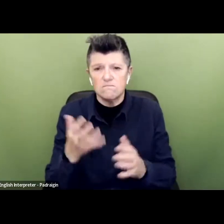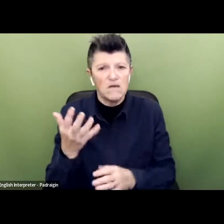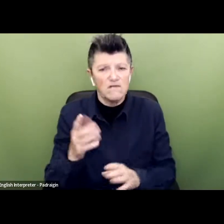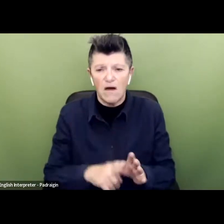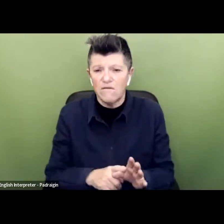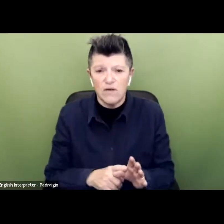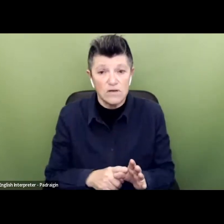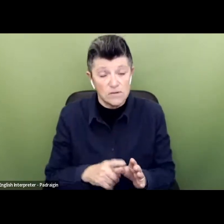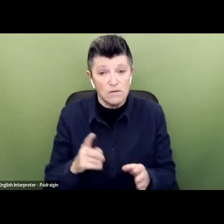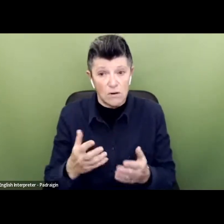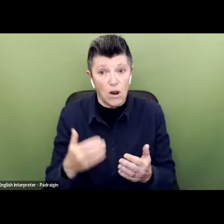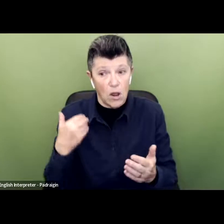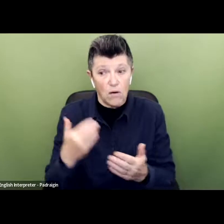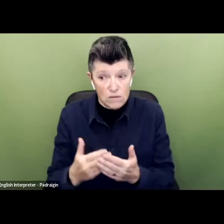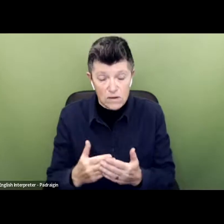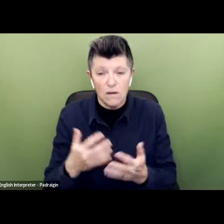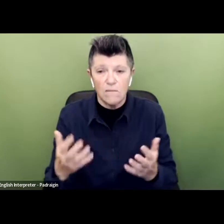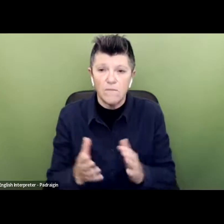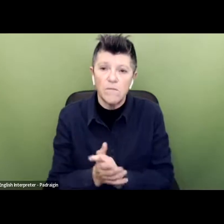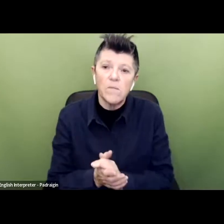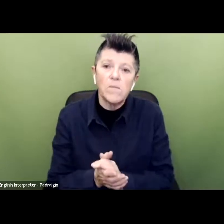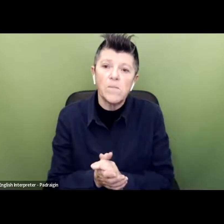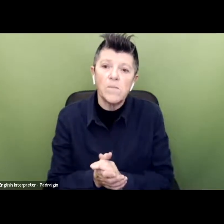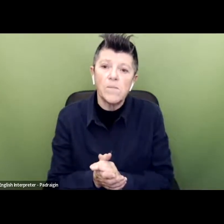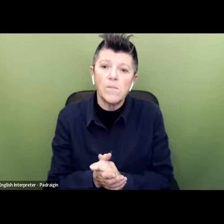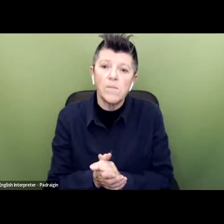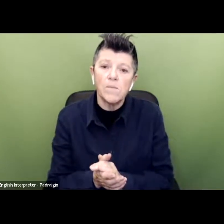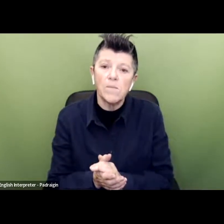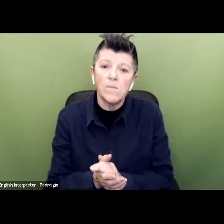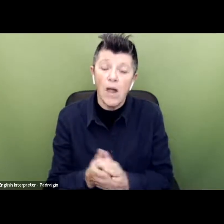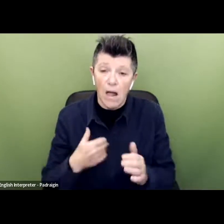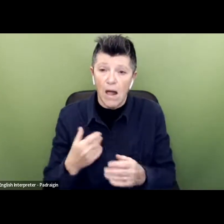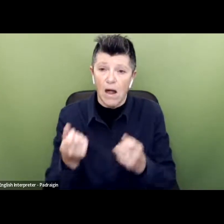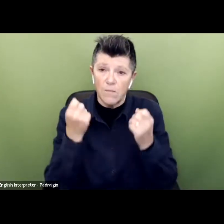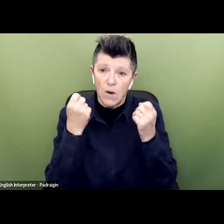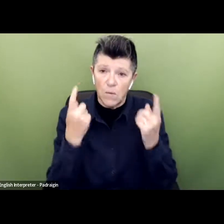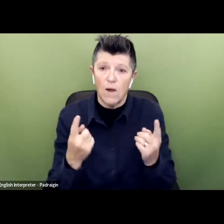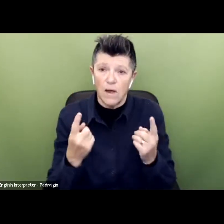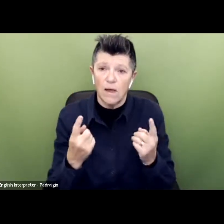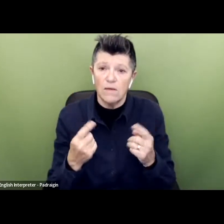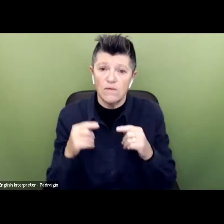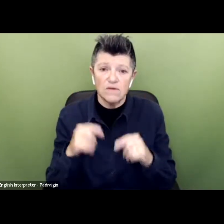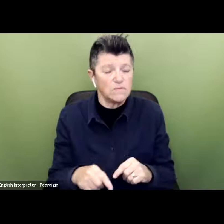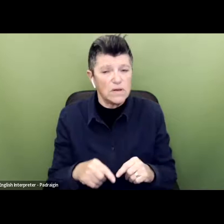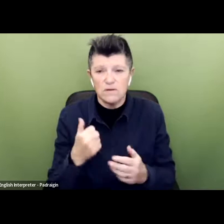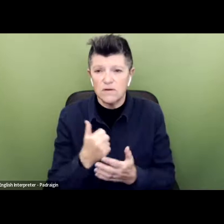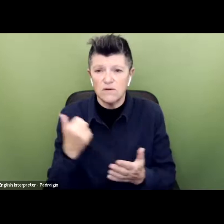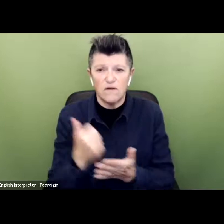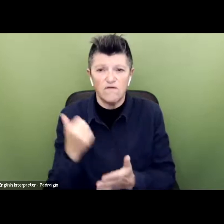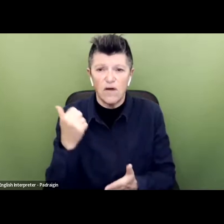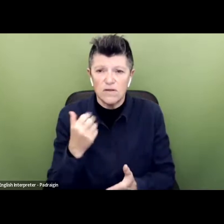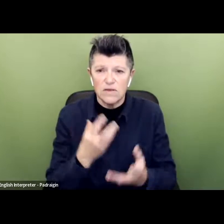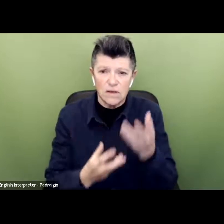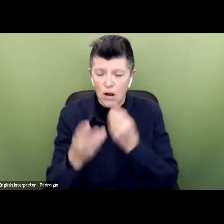long time, and no longer a director. And I'm just aware that this has been such a fantastic learning experience for